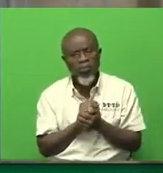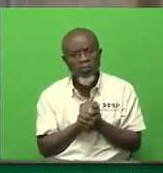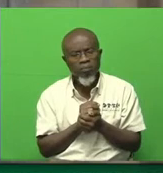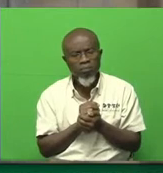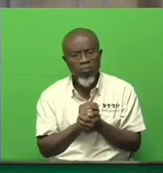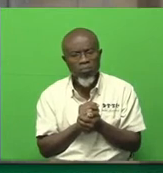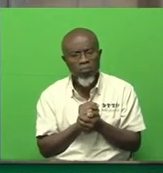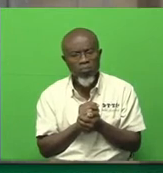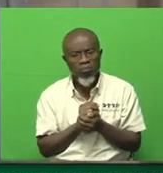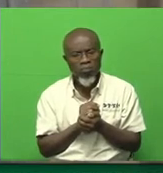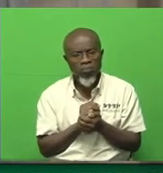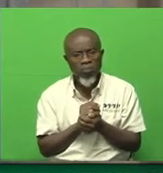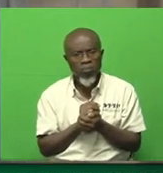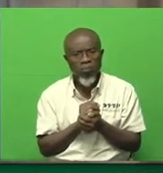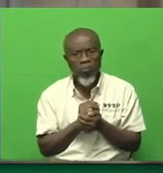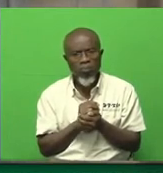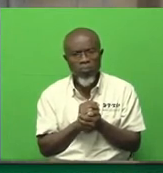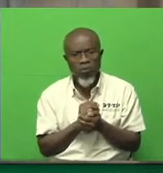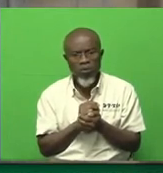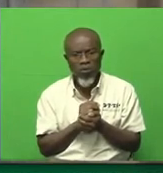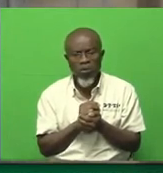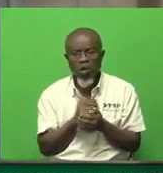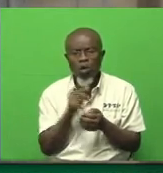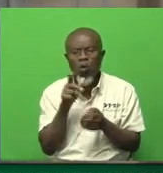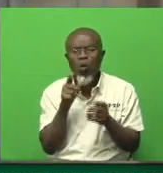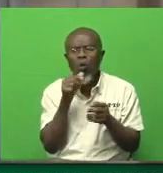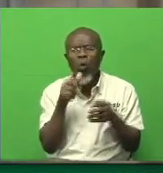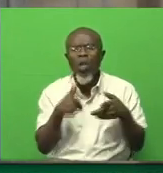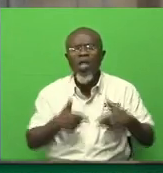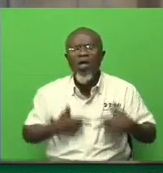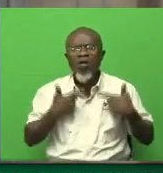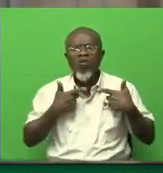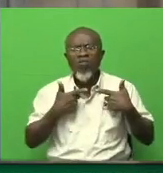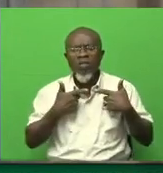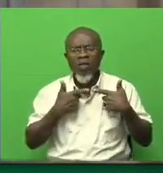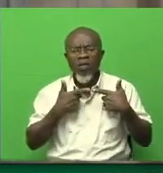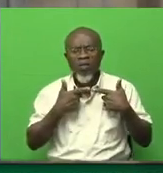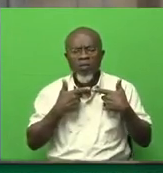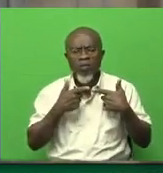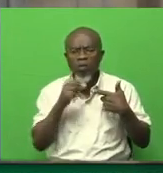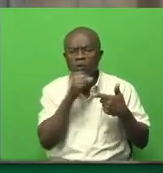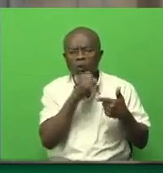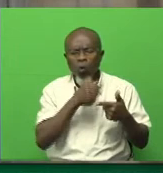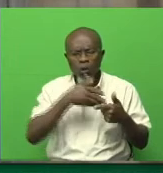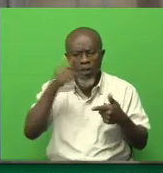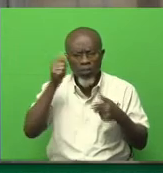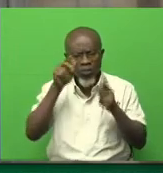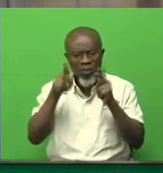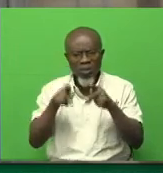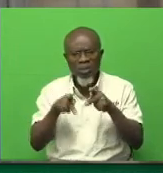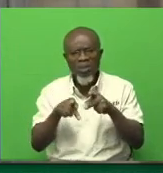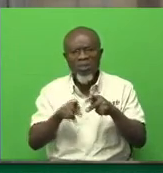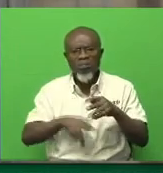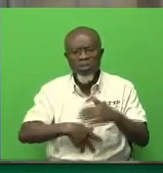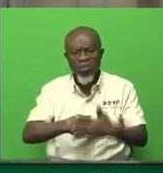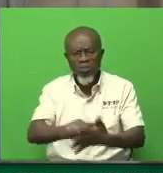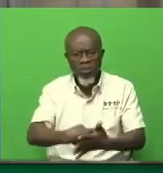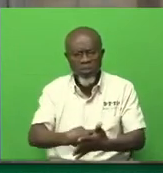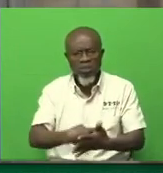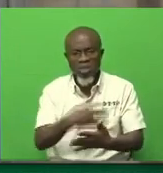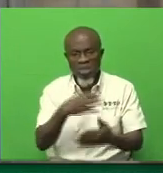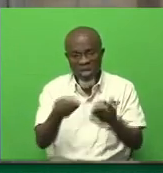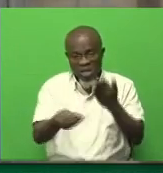um residents include pregnant women elderly as well as um there's no Street lighting towards this bridge